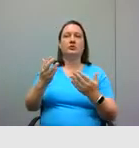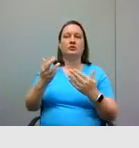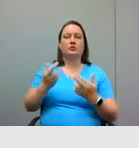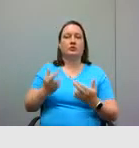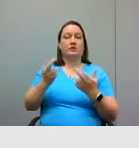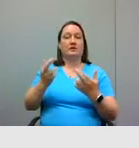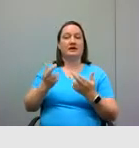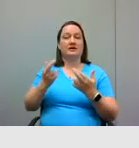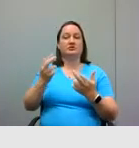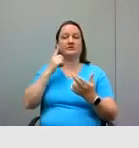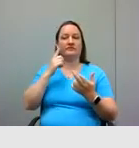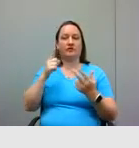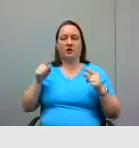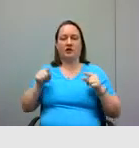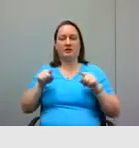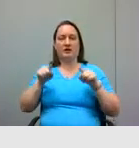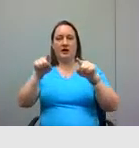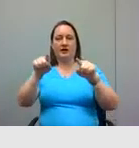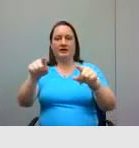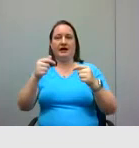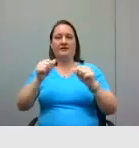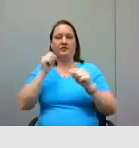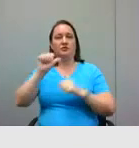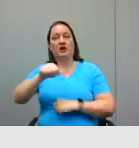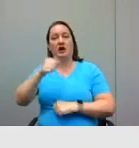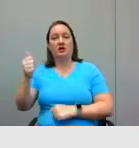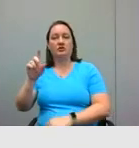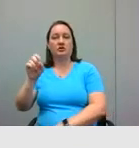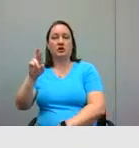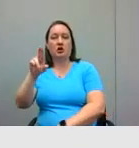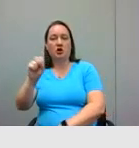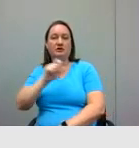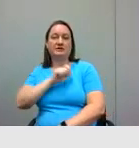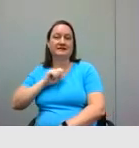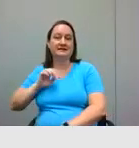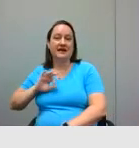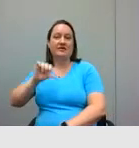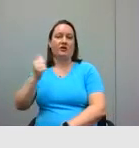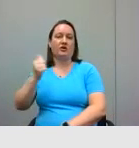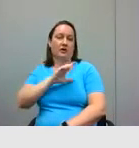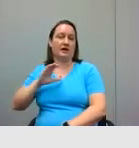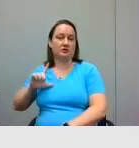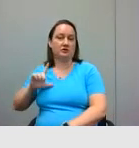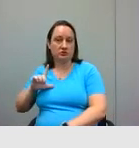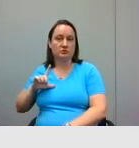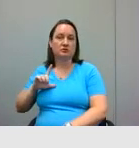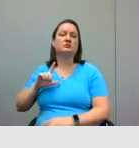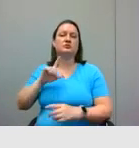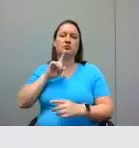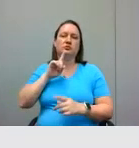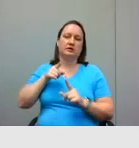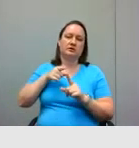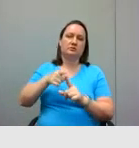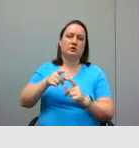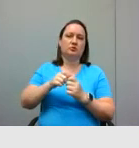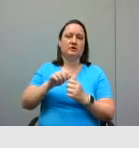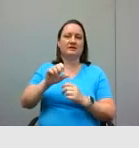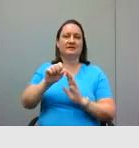far as aligning efforts with our other DARS staff and councils, particularly with the State Independent Living